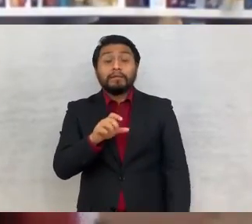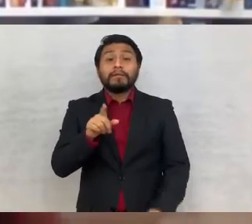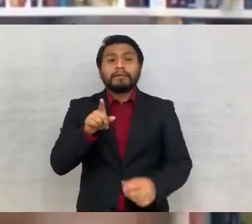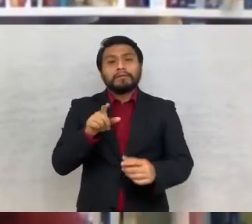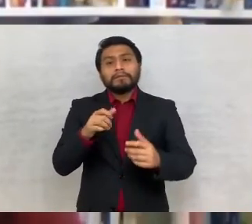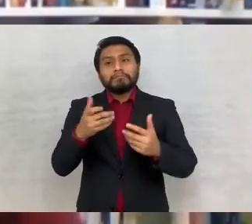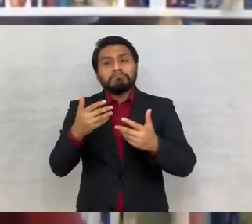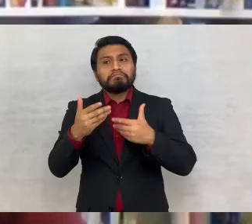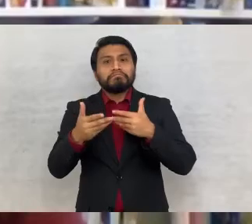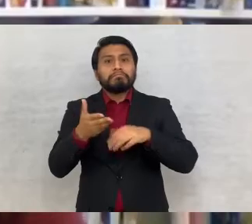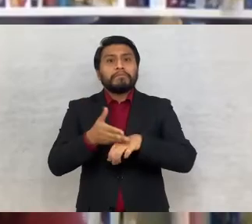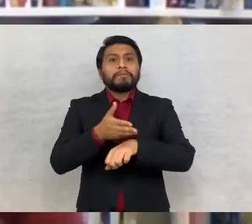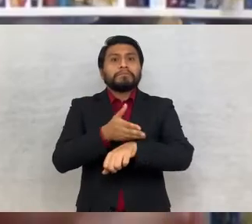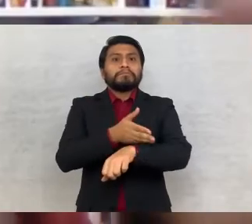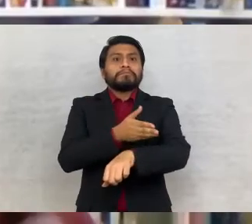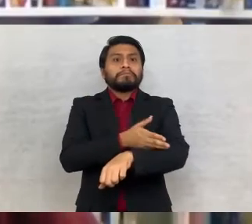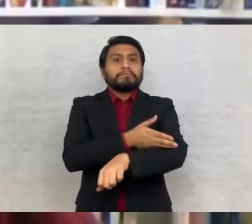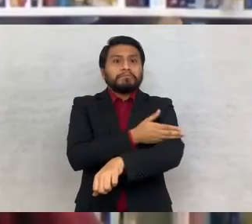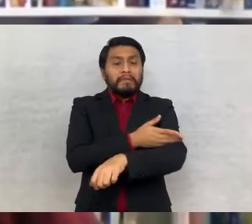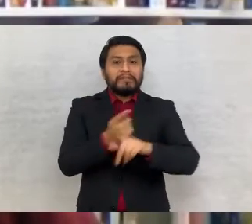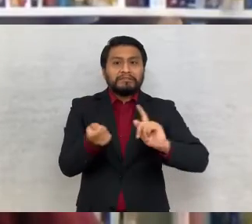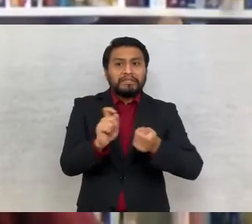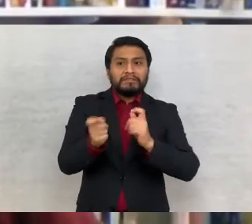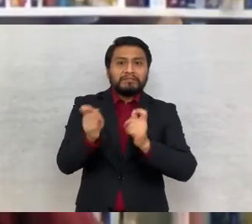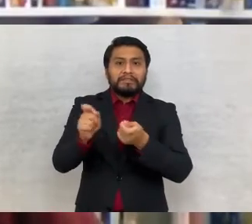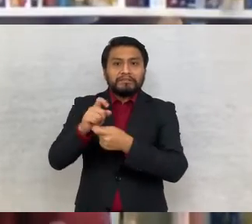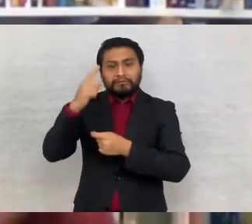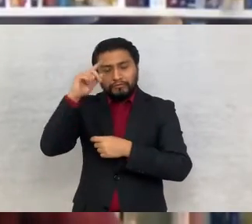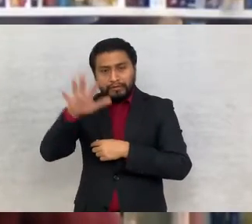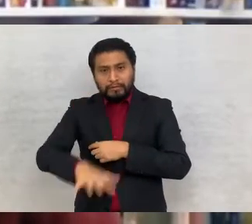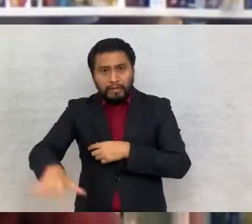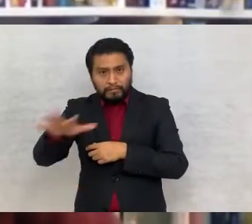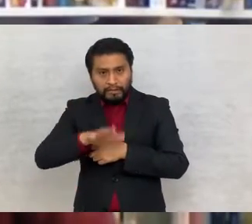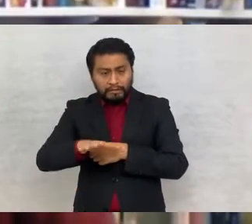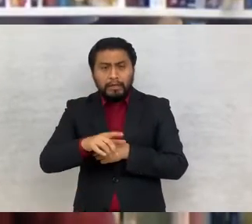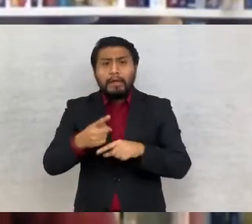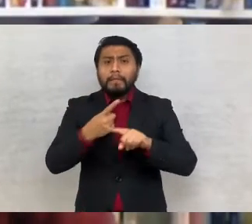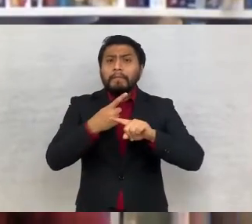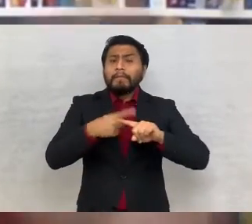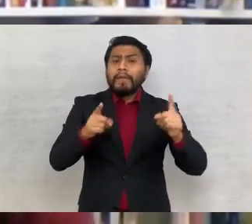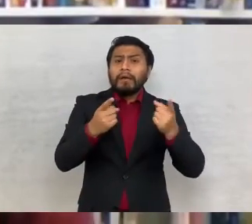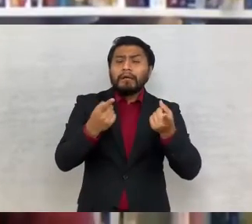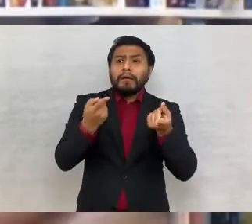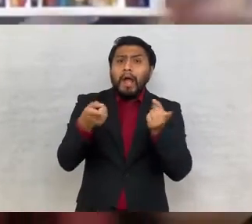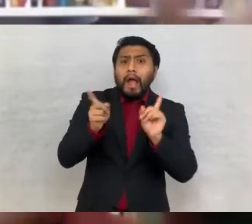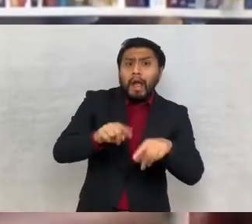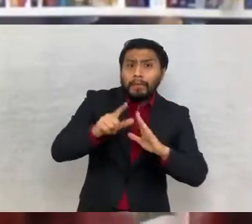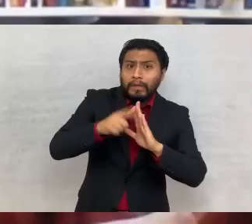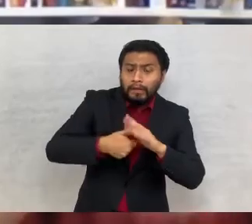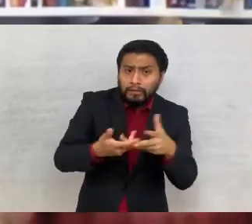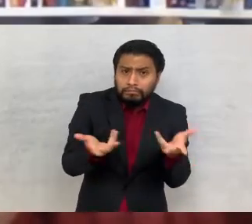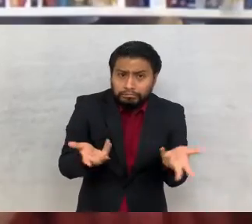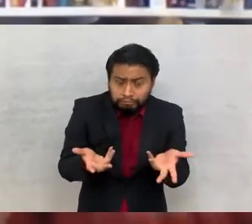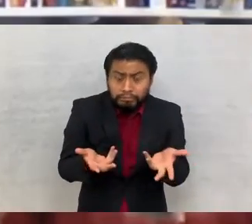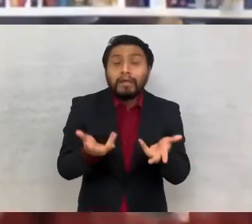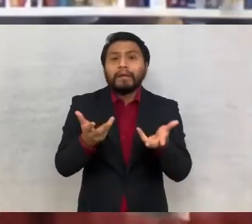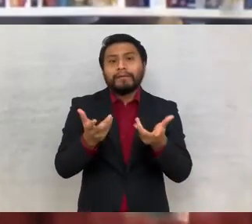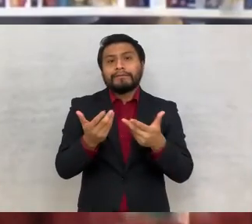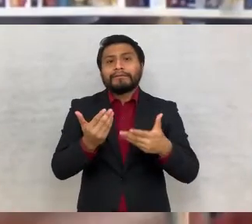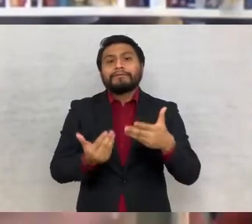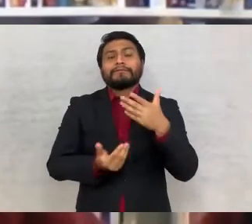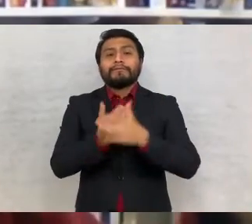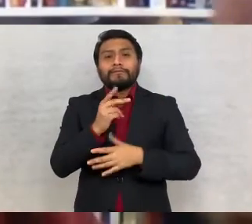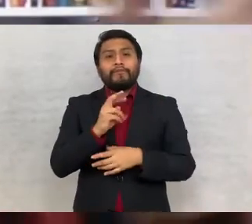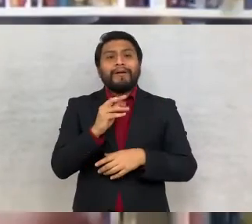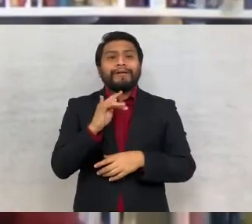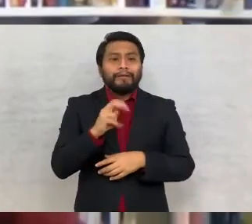life. The woman taking care of the home versus the new woman in the miniskirt and the pill, the normal man and the long-haired